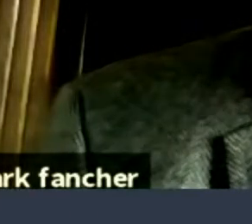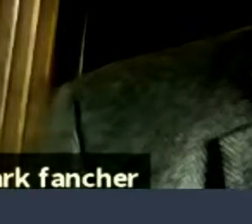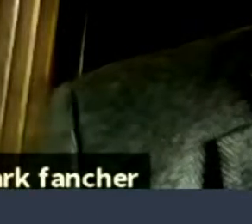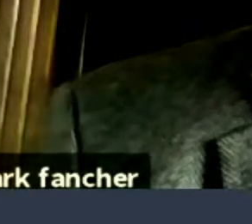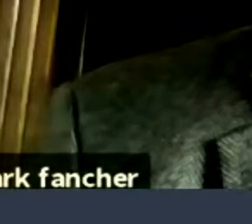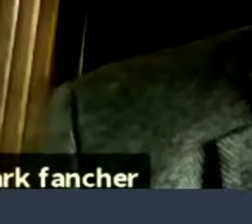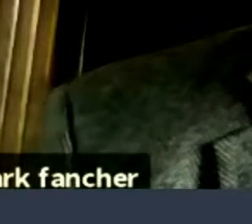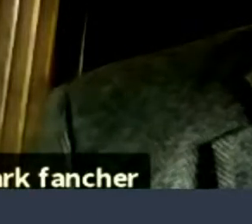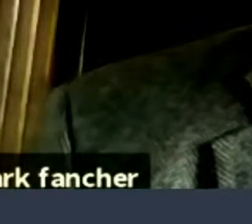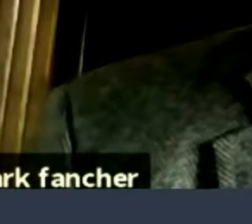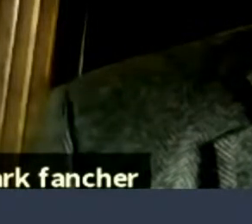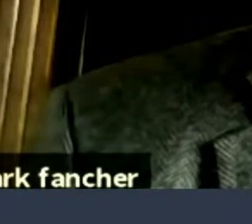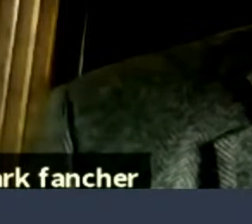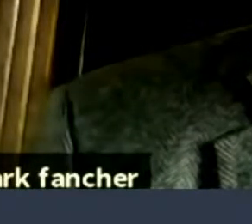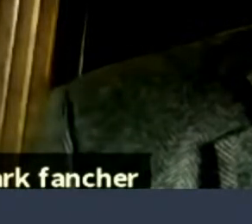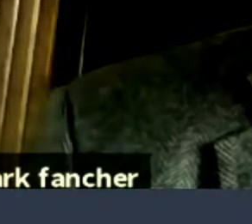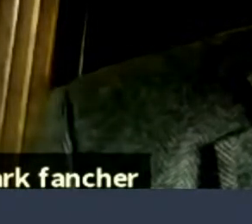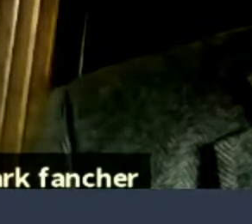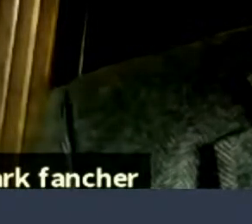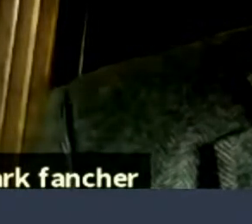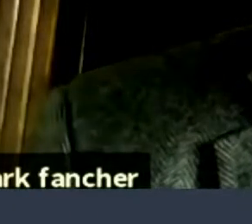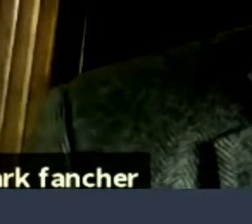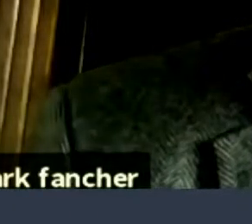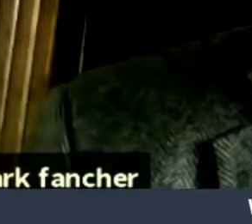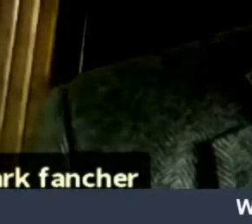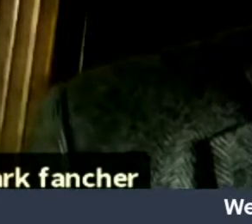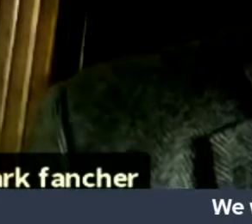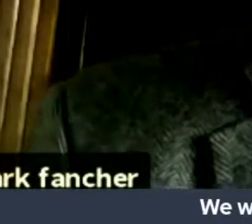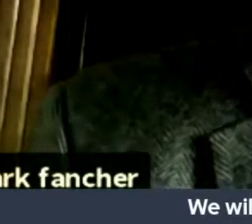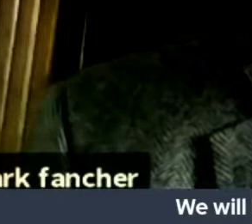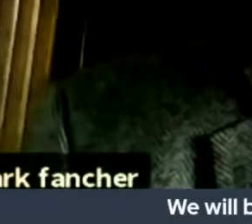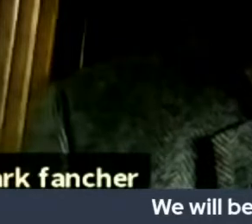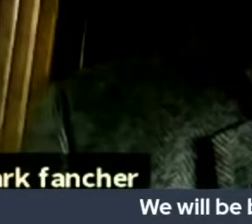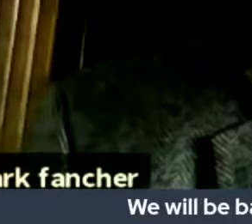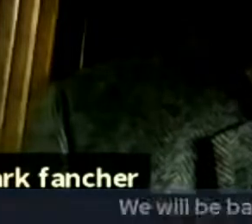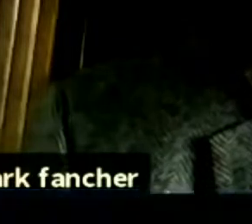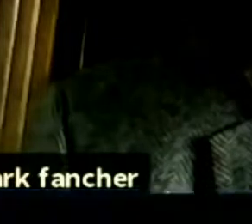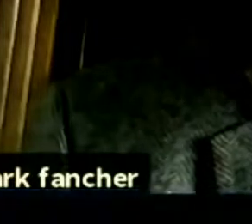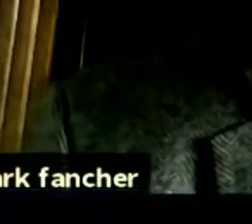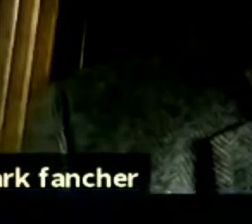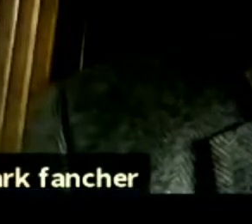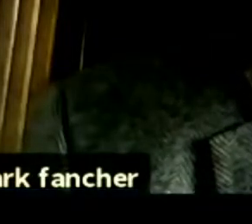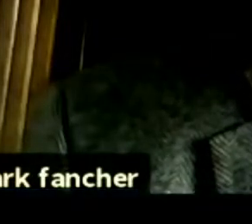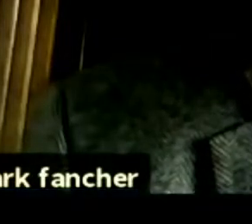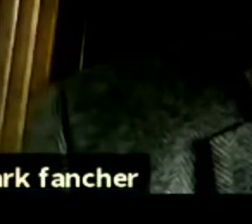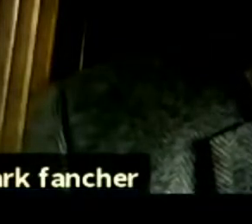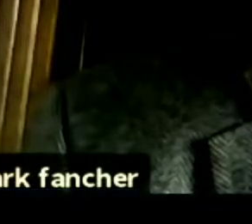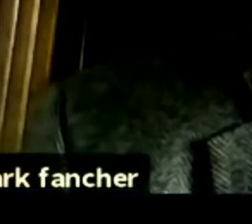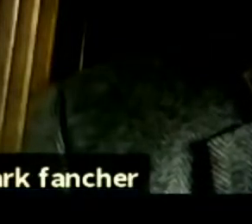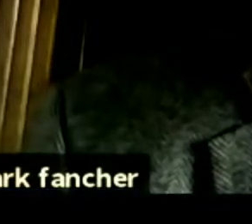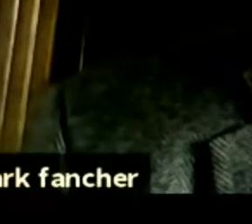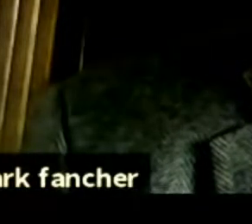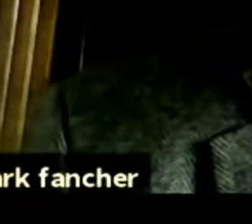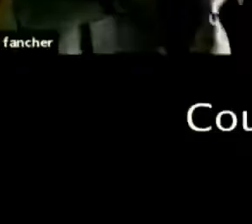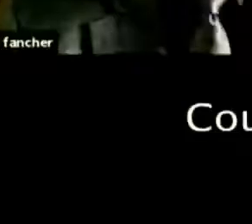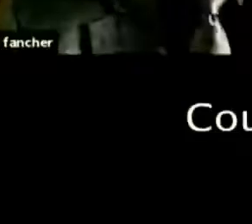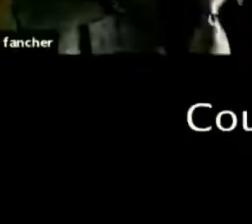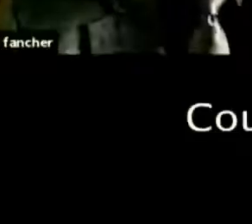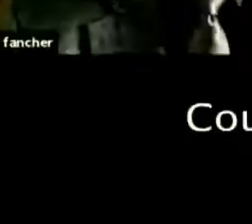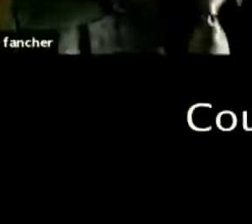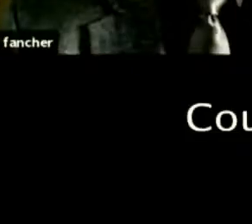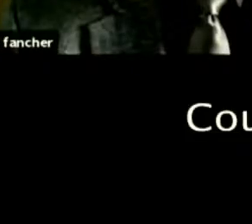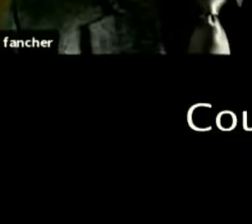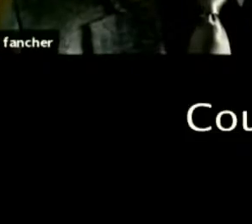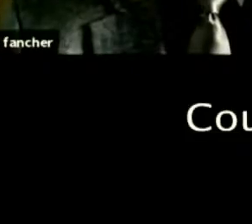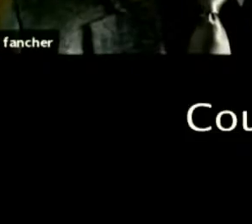I'm also a member of the National Conference of Black Lawyers. We're going to hear from this witness,